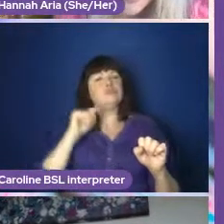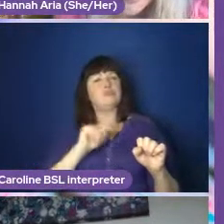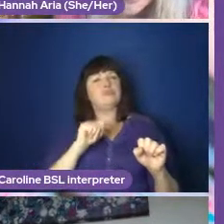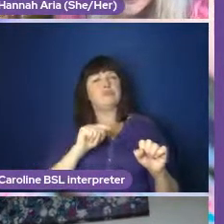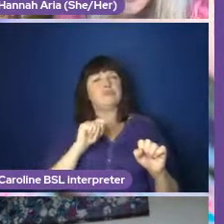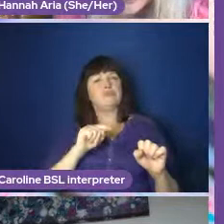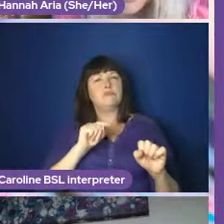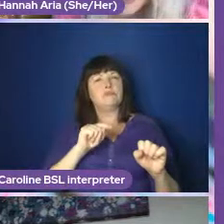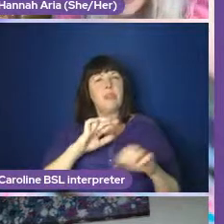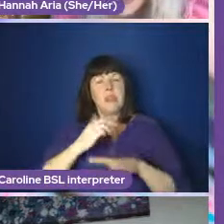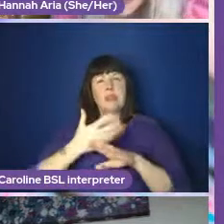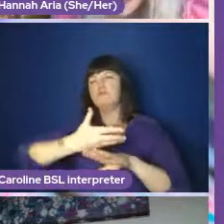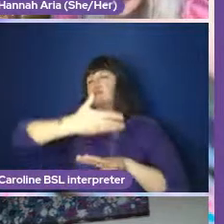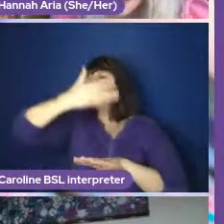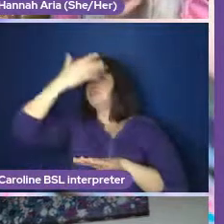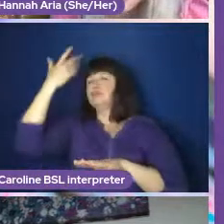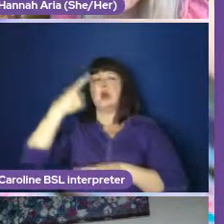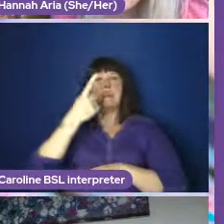of dotting there, didn't I, with my